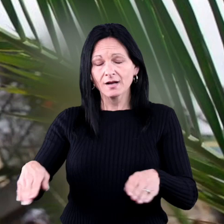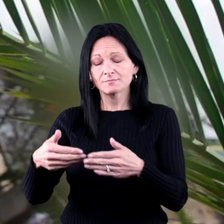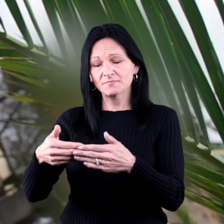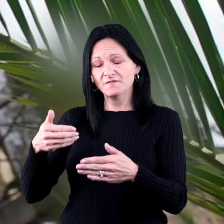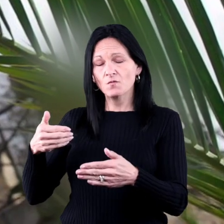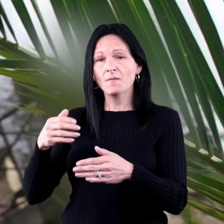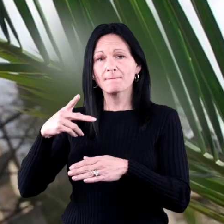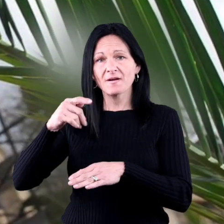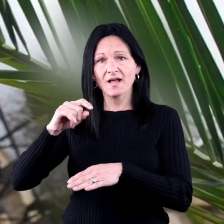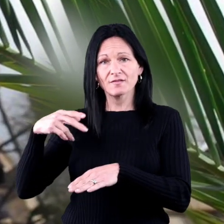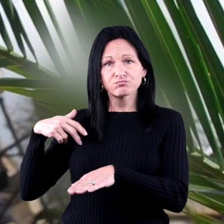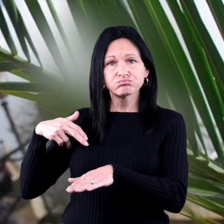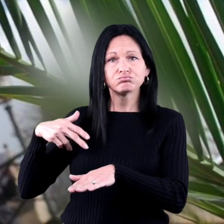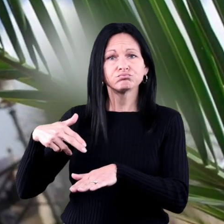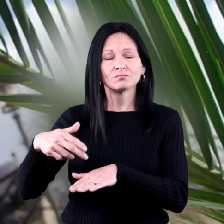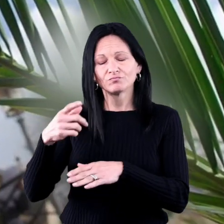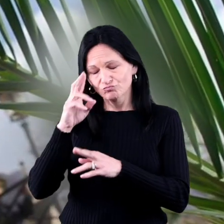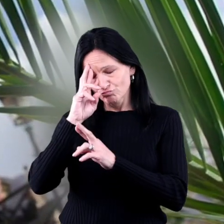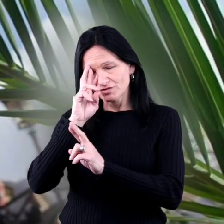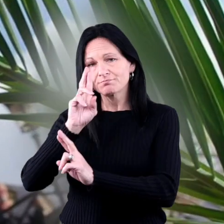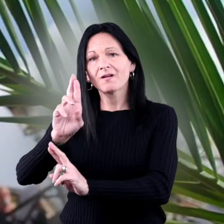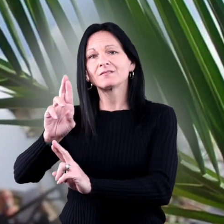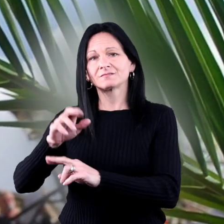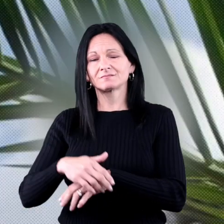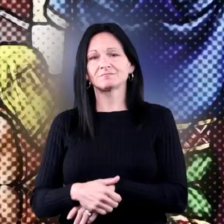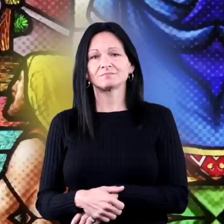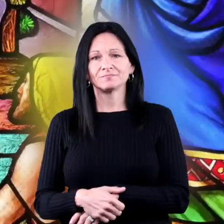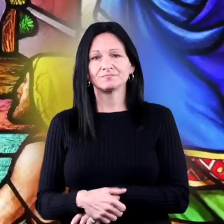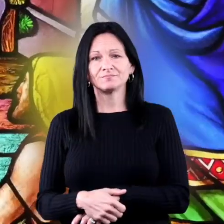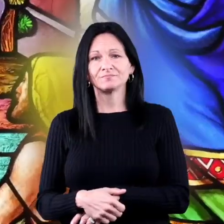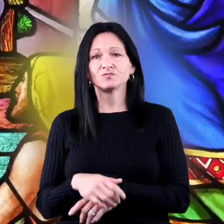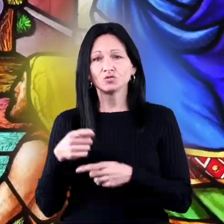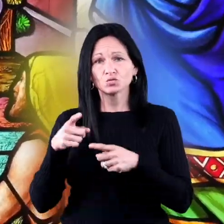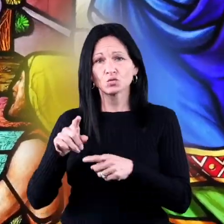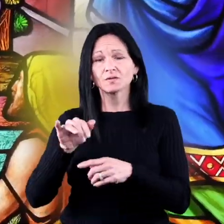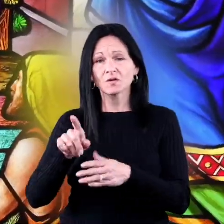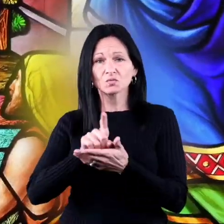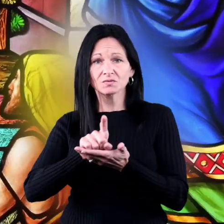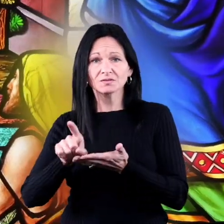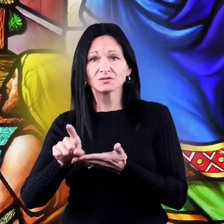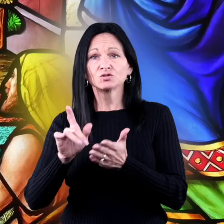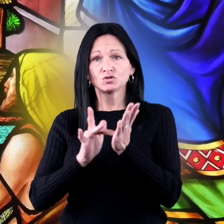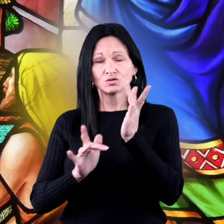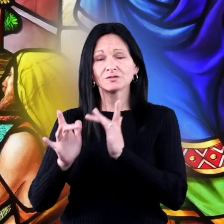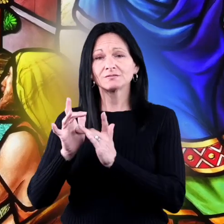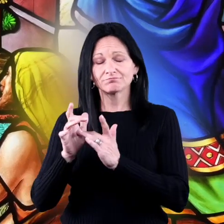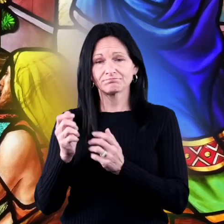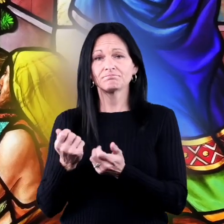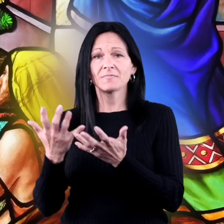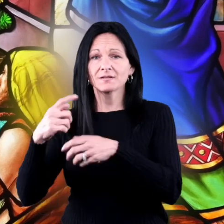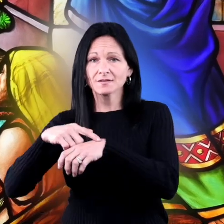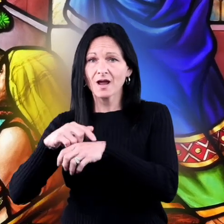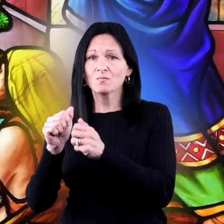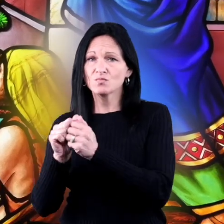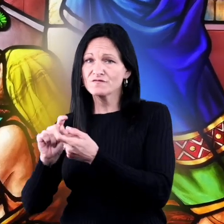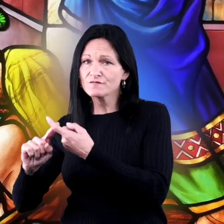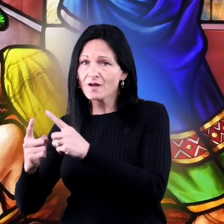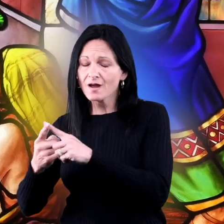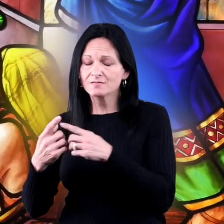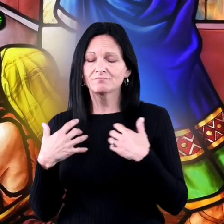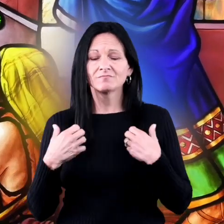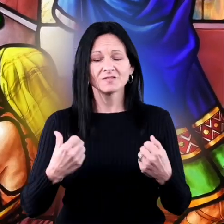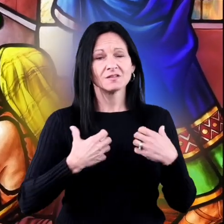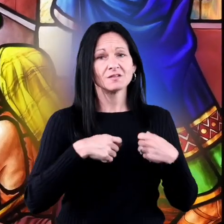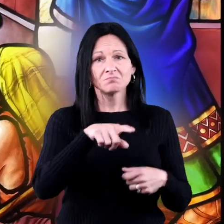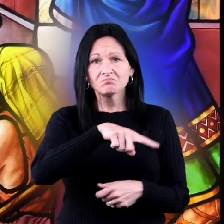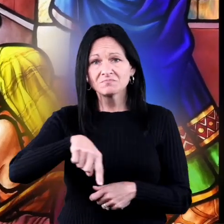before his path. It was a sign of great respect. During this week, Jesus would spend time with his friends